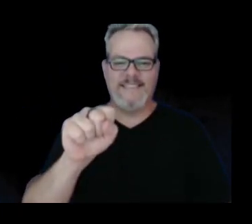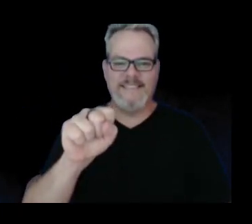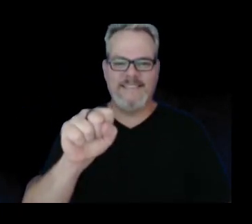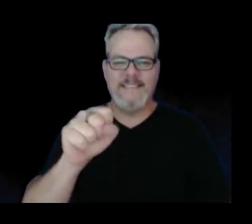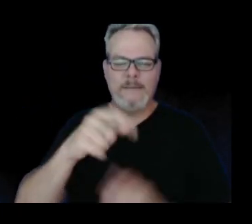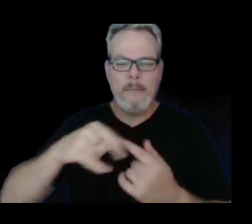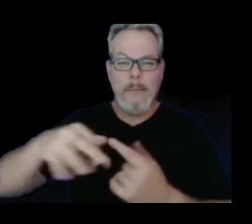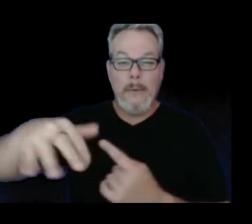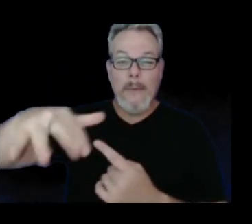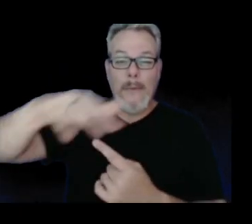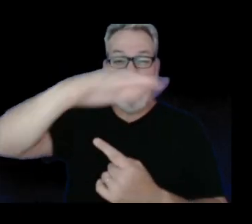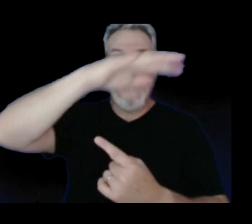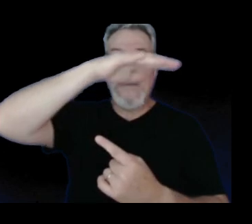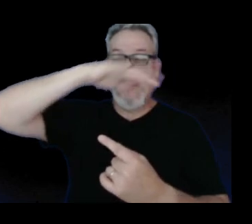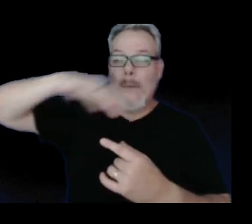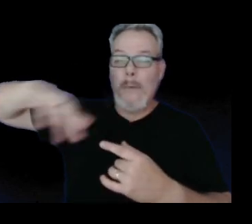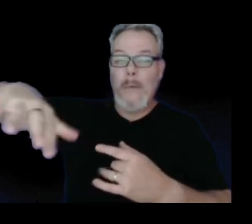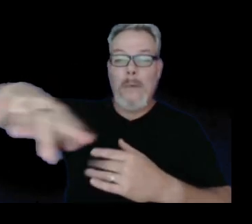island.